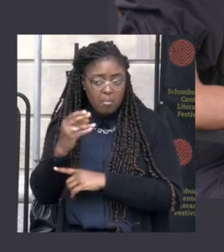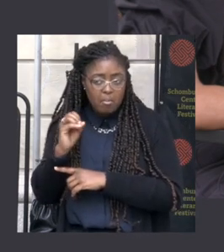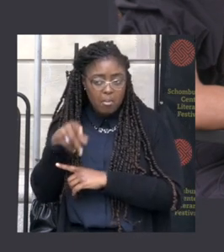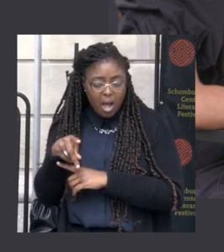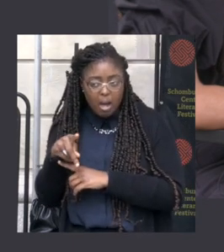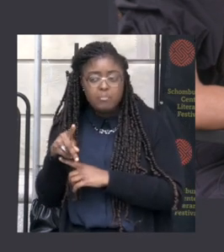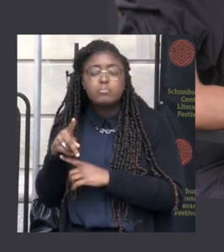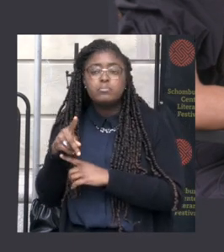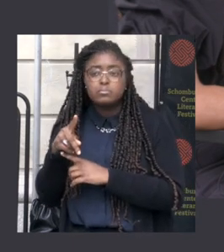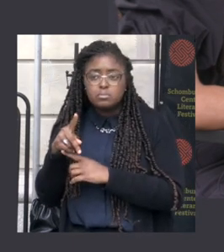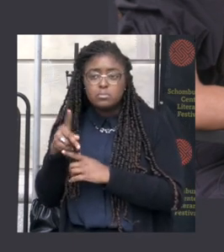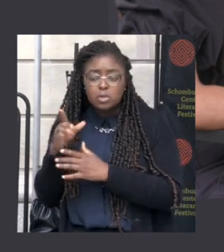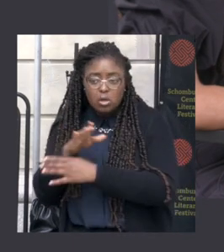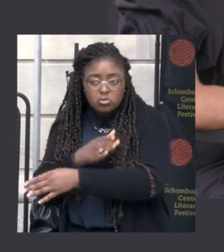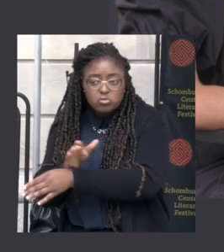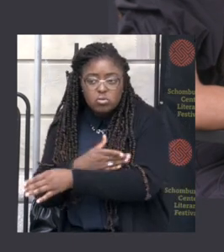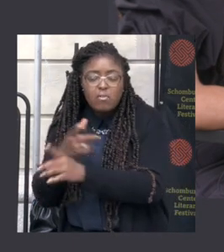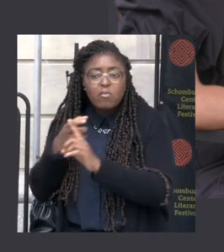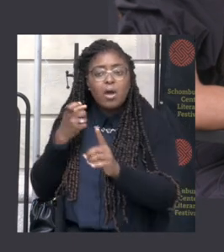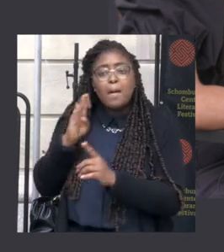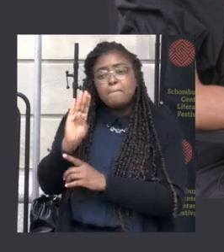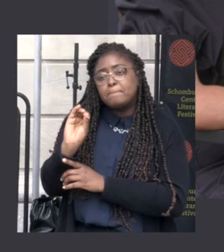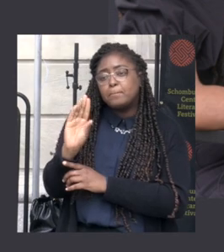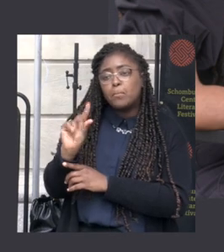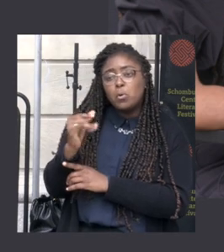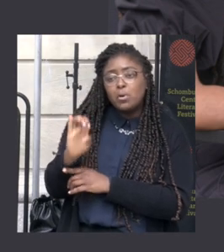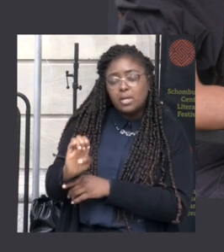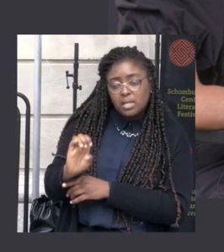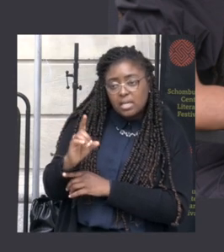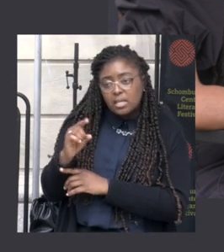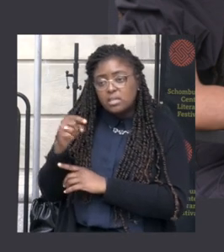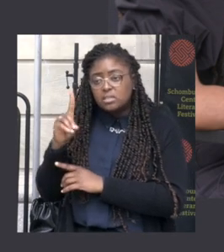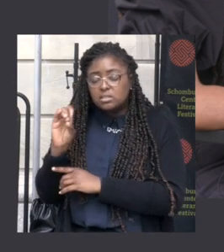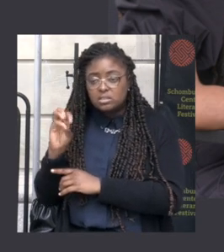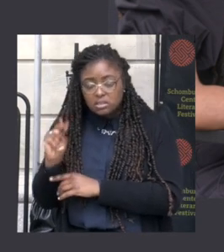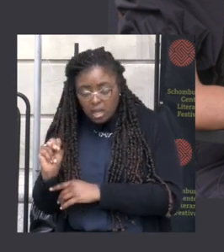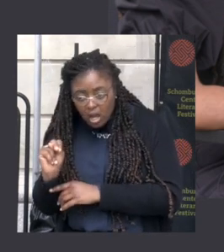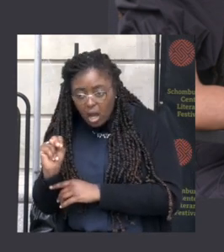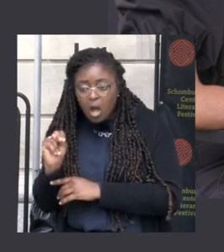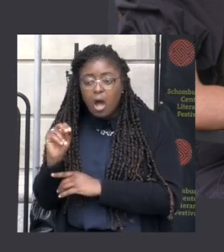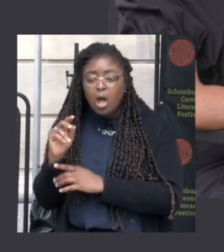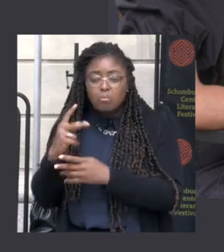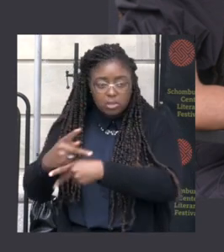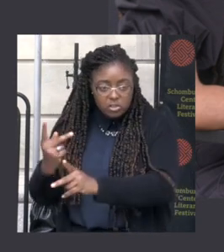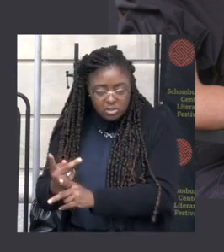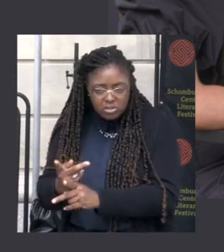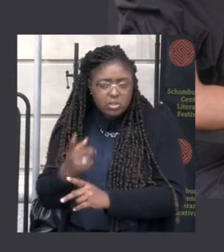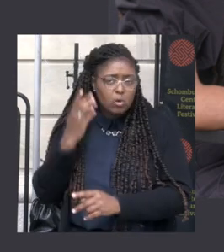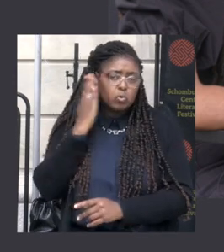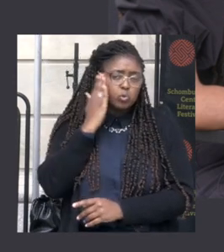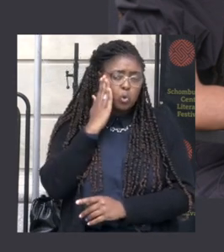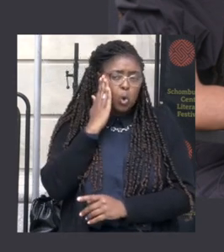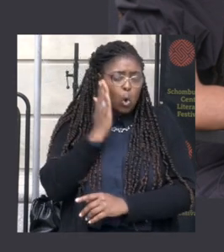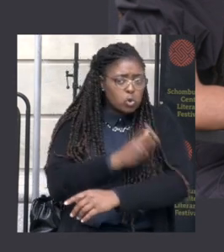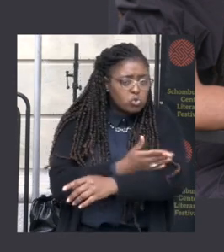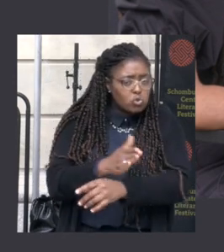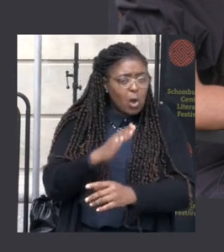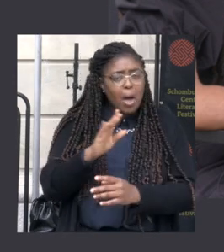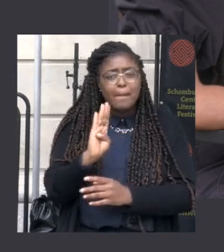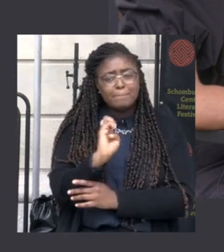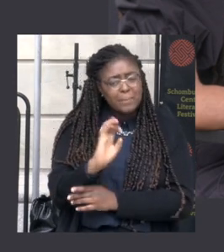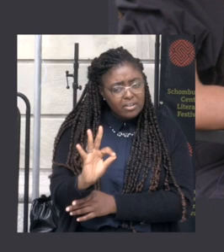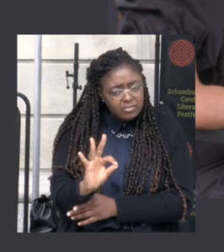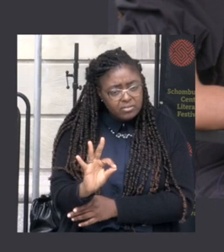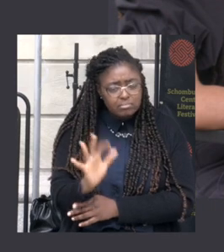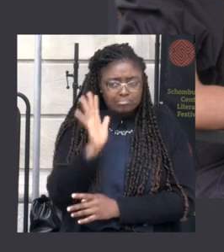Boogie Down Productions, Seminole Bronx hip-hop crew. I don't know if y'all heard this song, Beef. This is back in the 90s. I heard